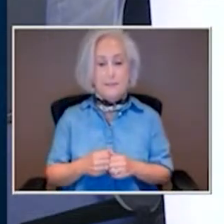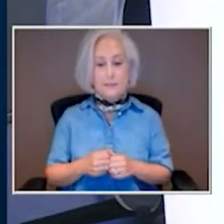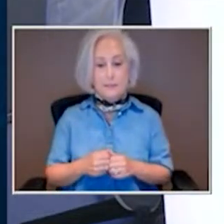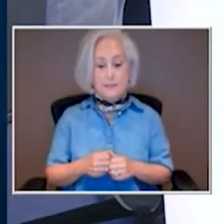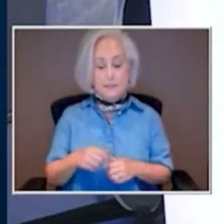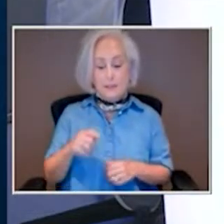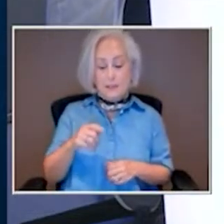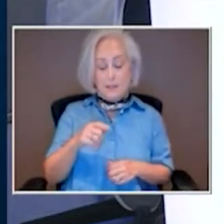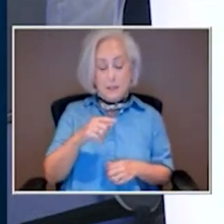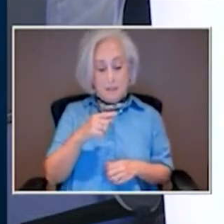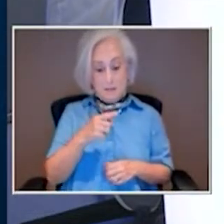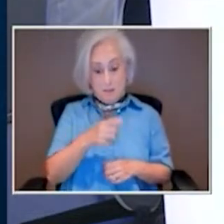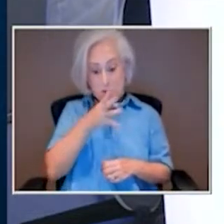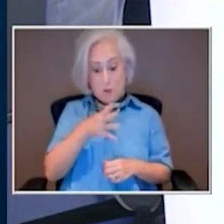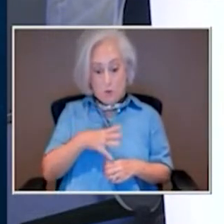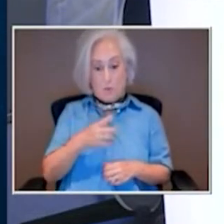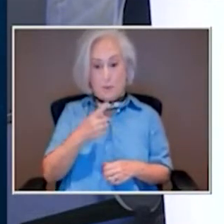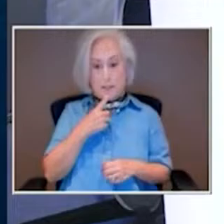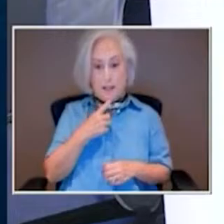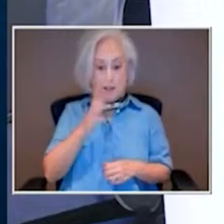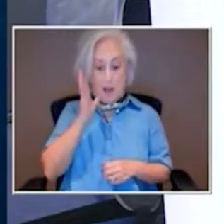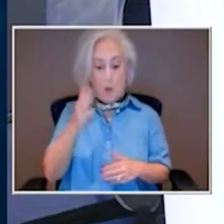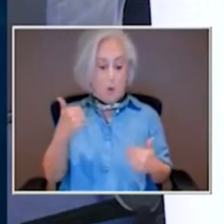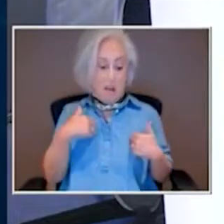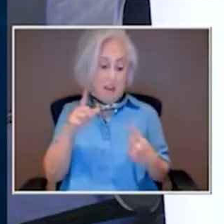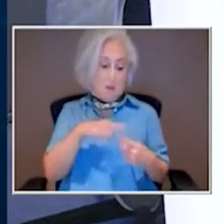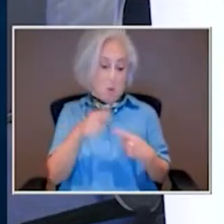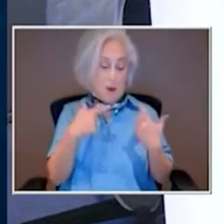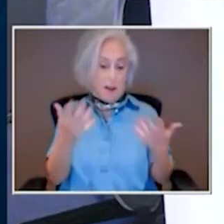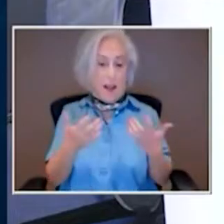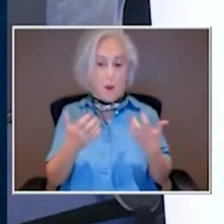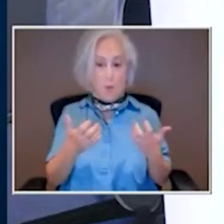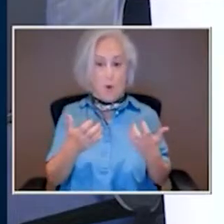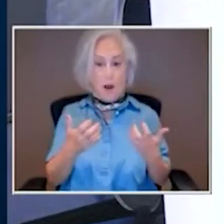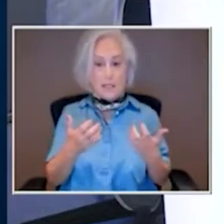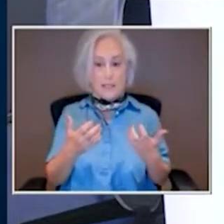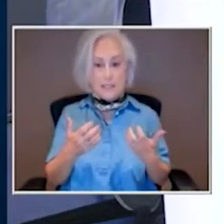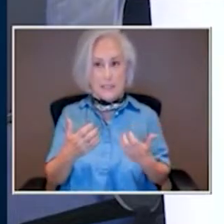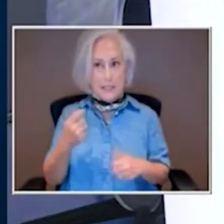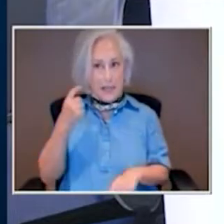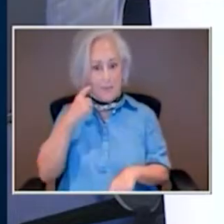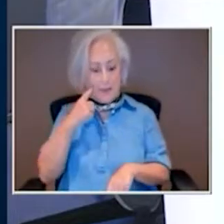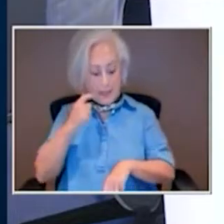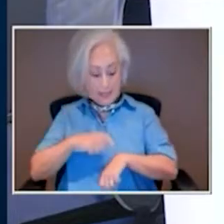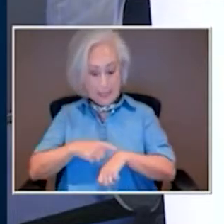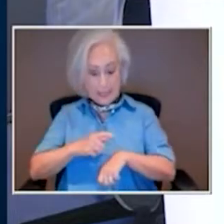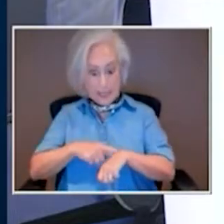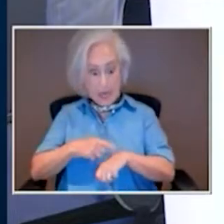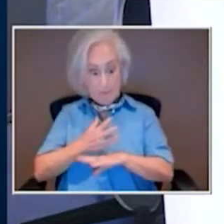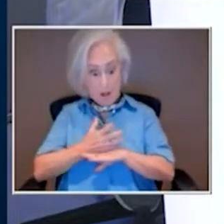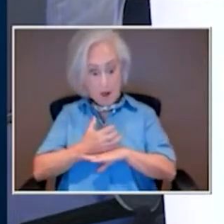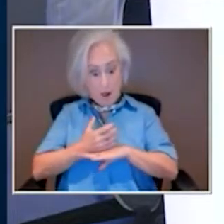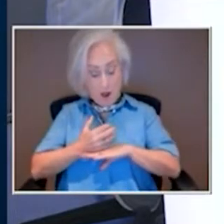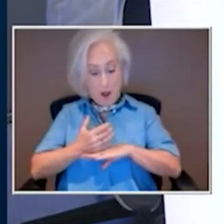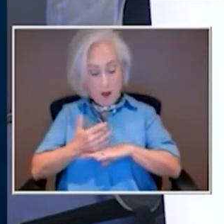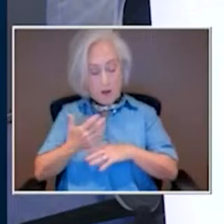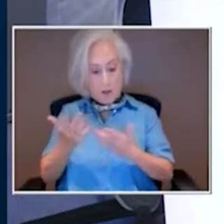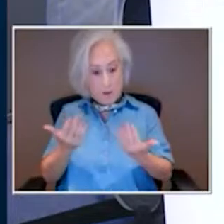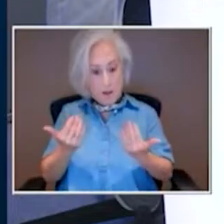one when I want to have one. And I thought, kind of tick-tock, when's that going to happen, Yeah. And